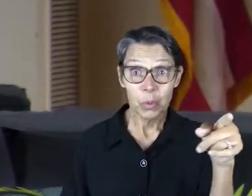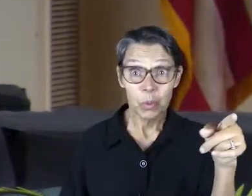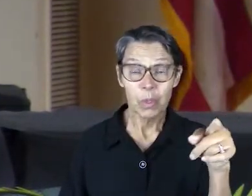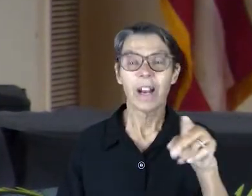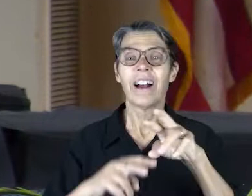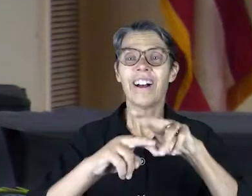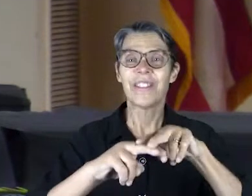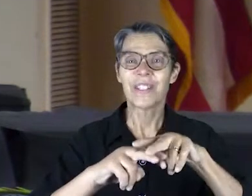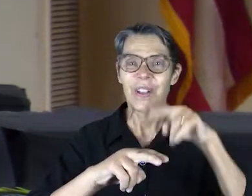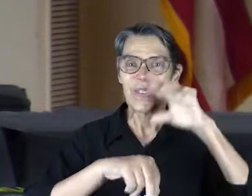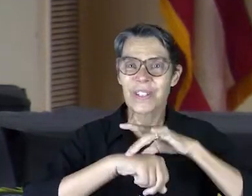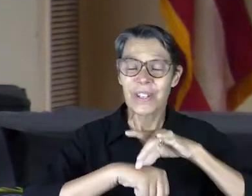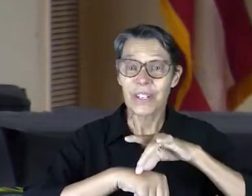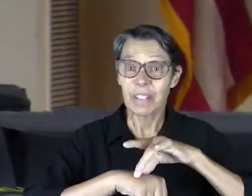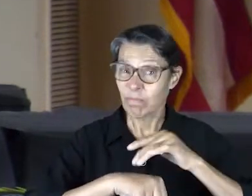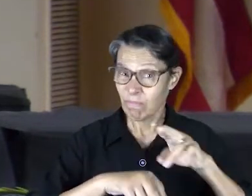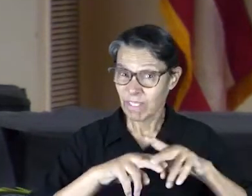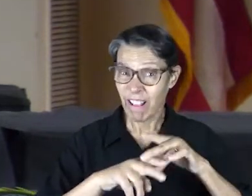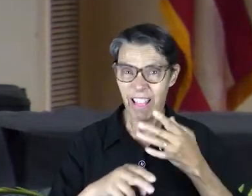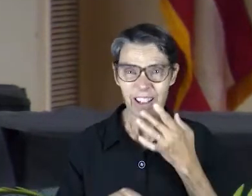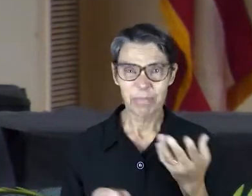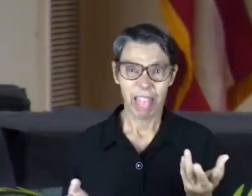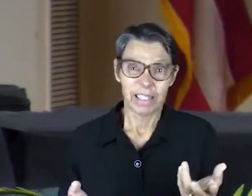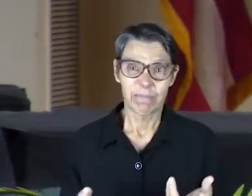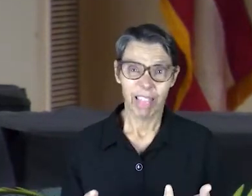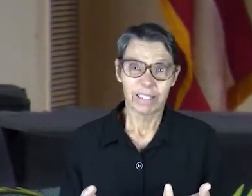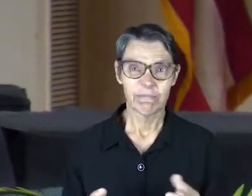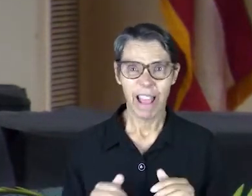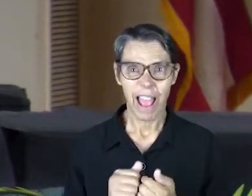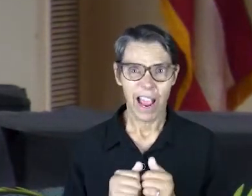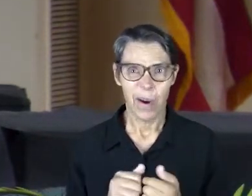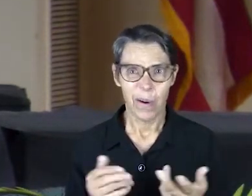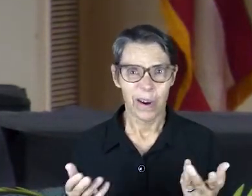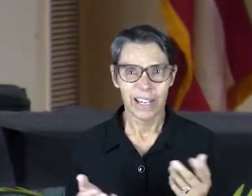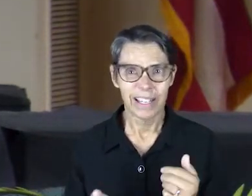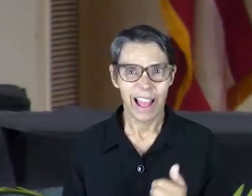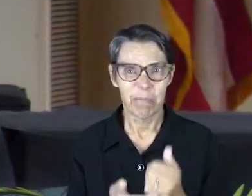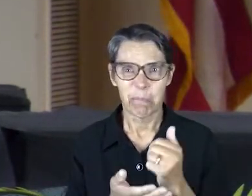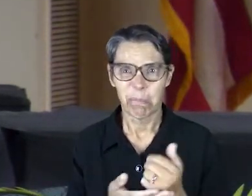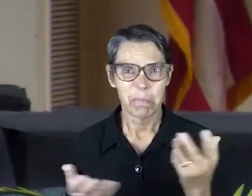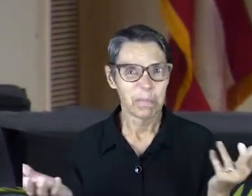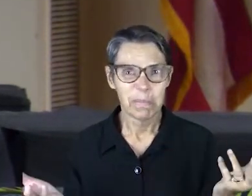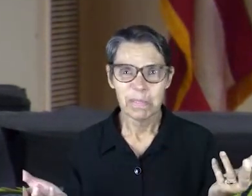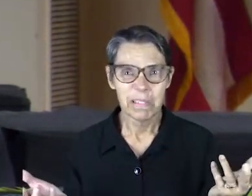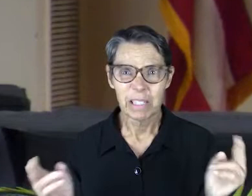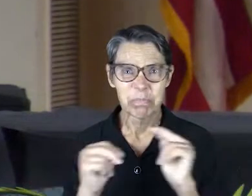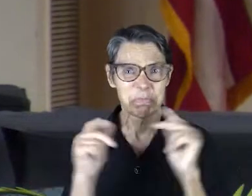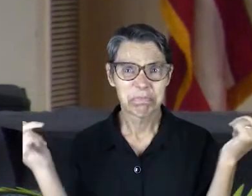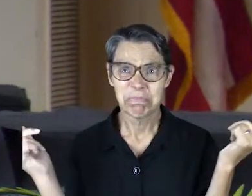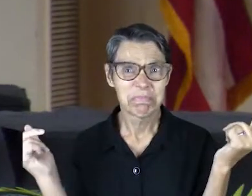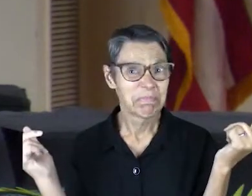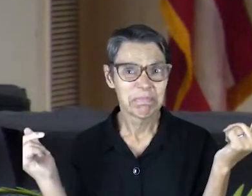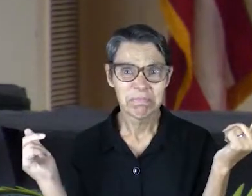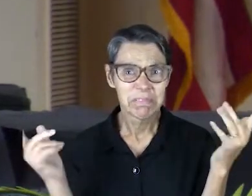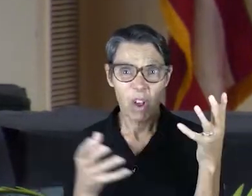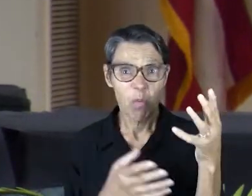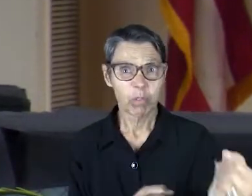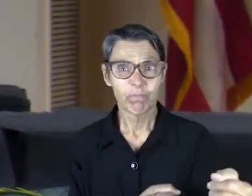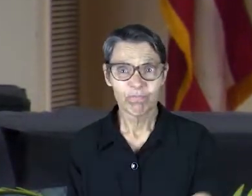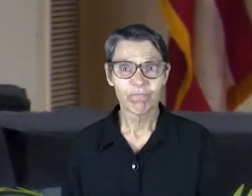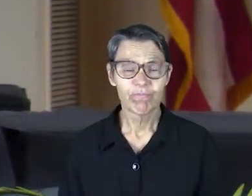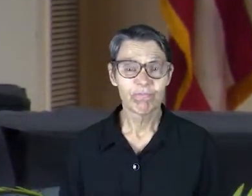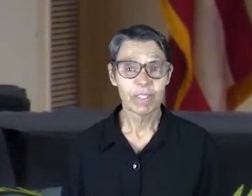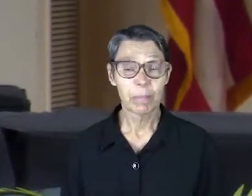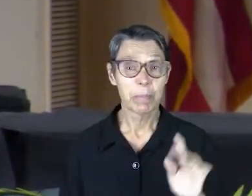if salt has lost its taste, how can its saltiness be restored? It is no longer good for anything, but is thrown out